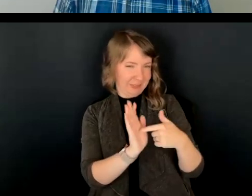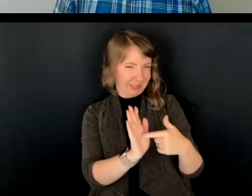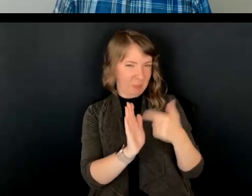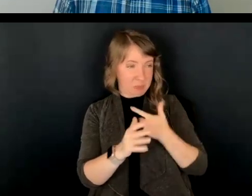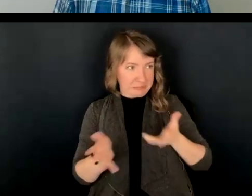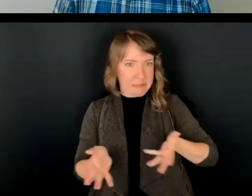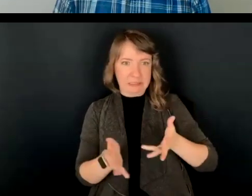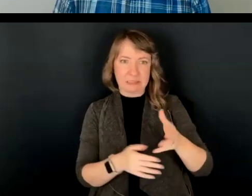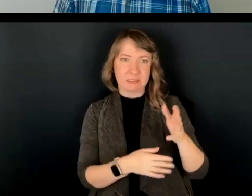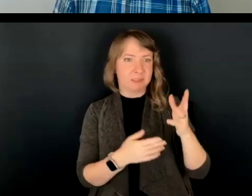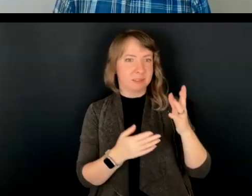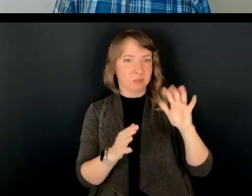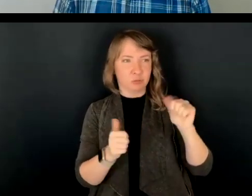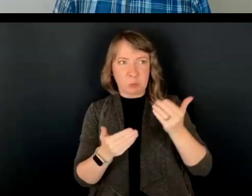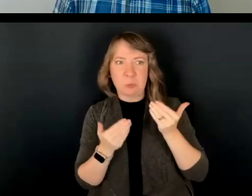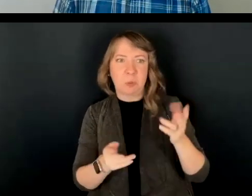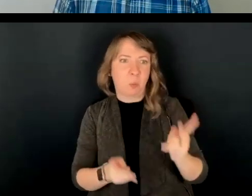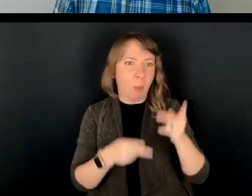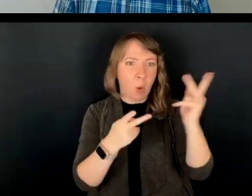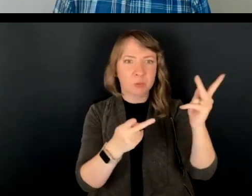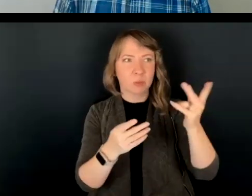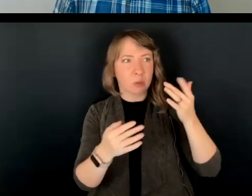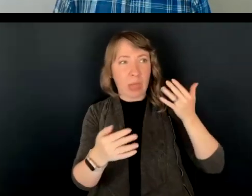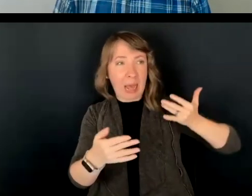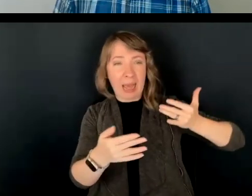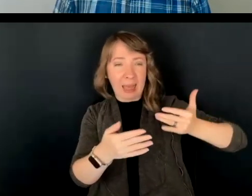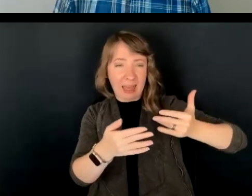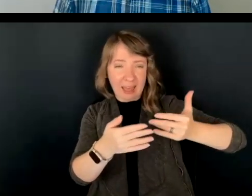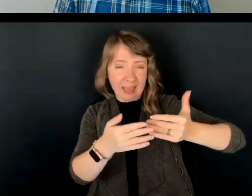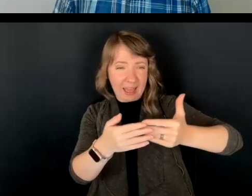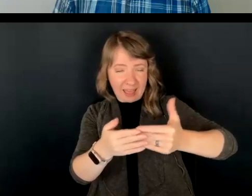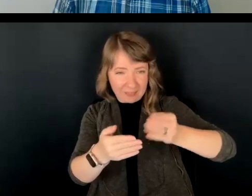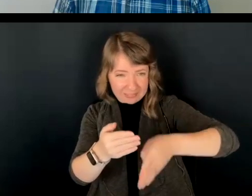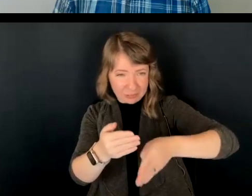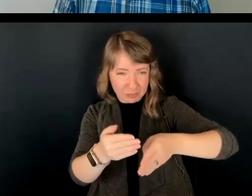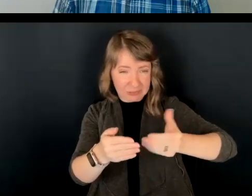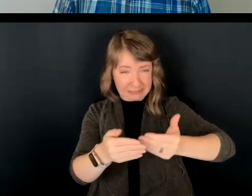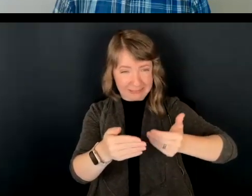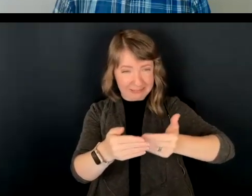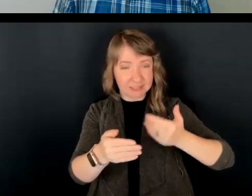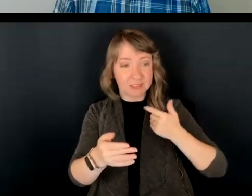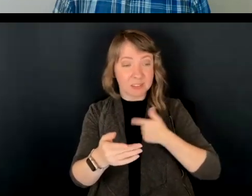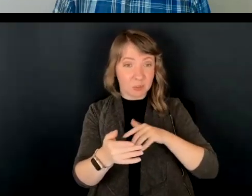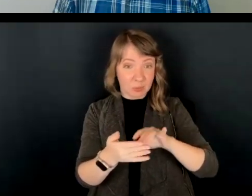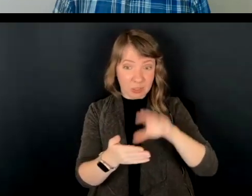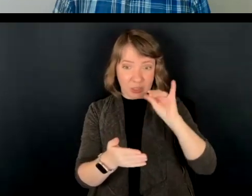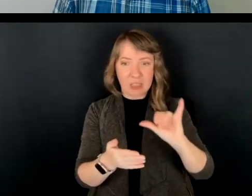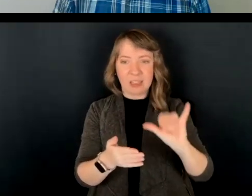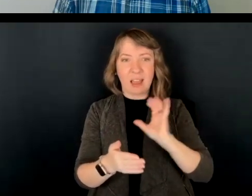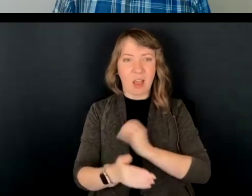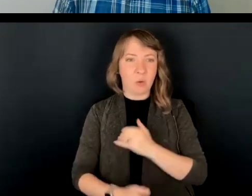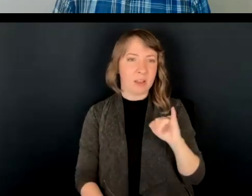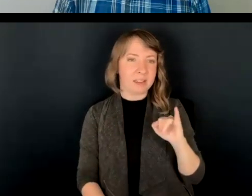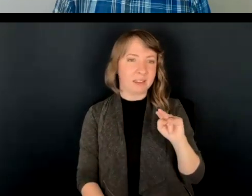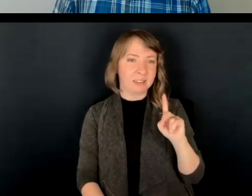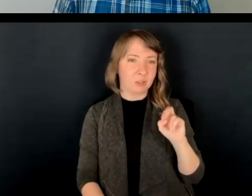a proposal or an agreement to the finish line, we learned that our indirect rate had been sacrificed and